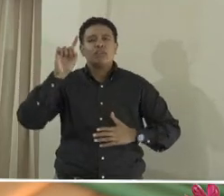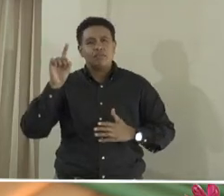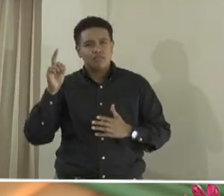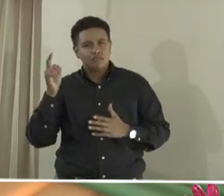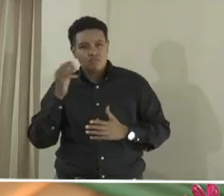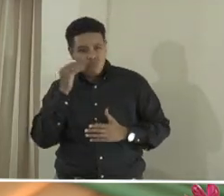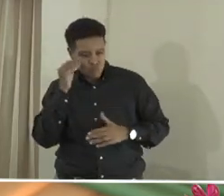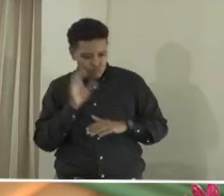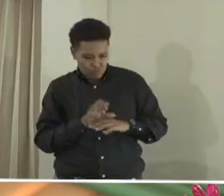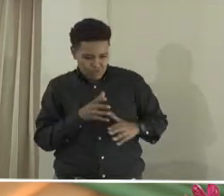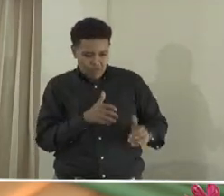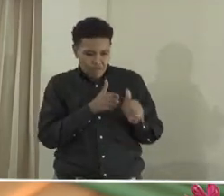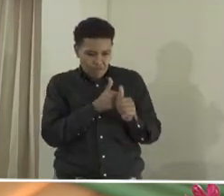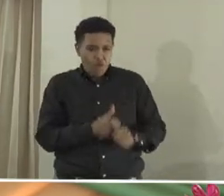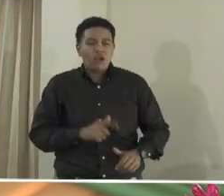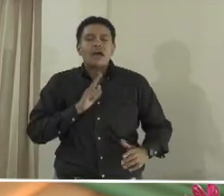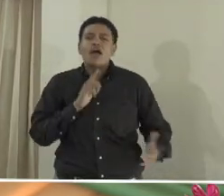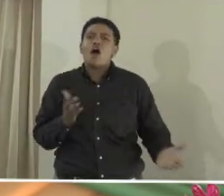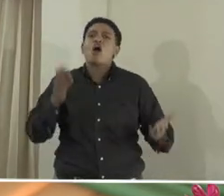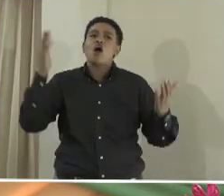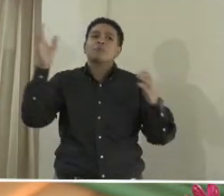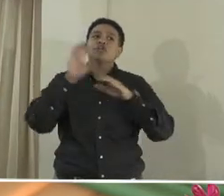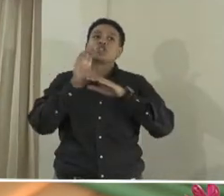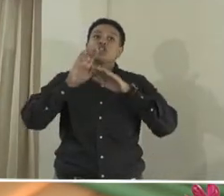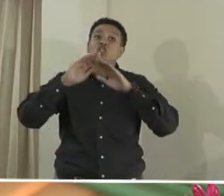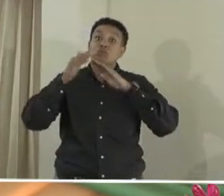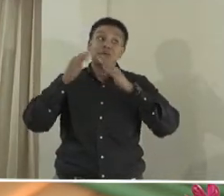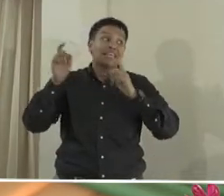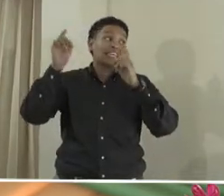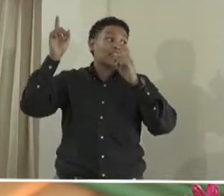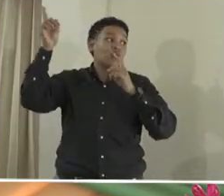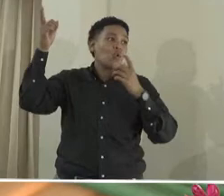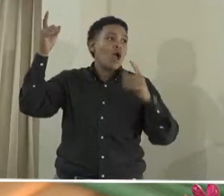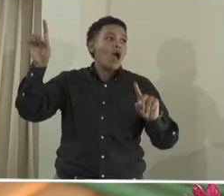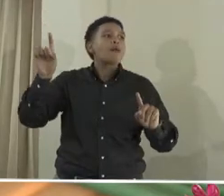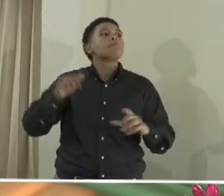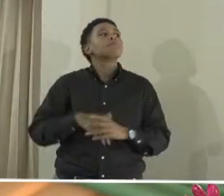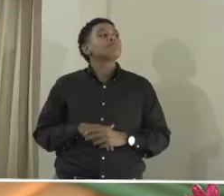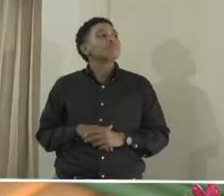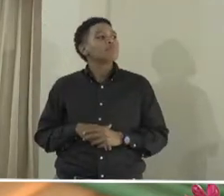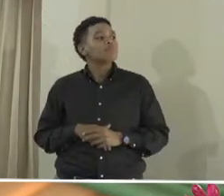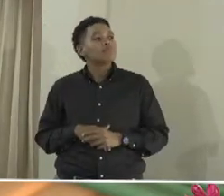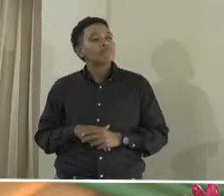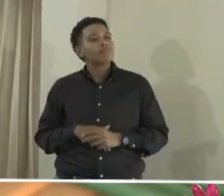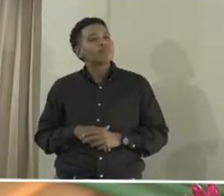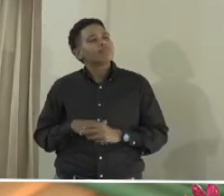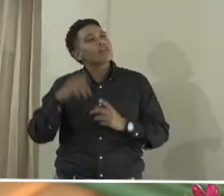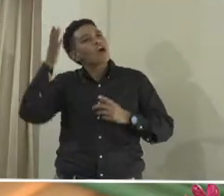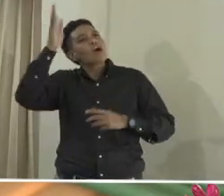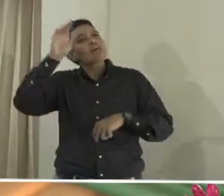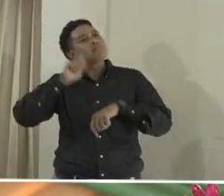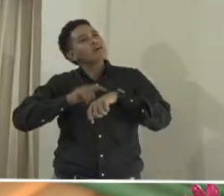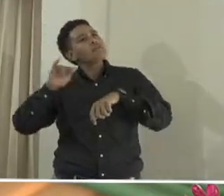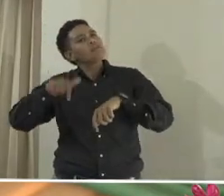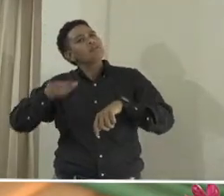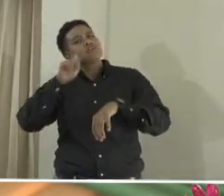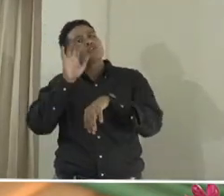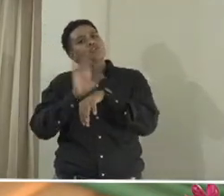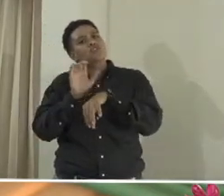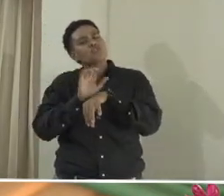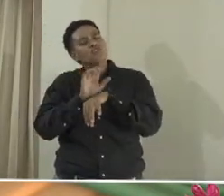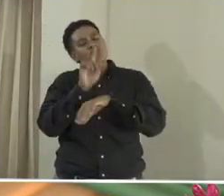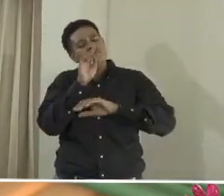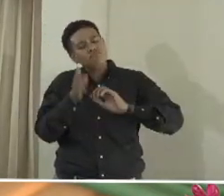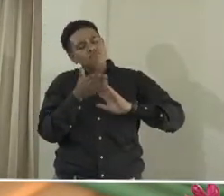church. God, I commit this church in Jamaica to you. I pray, oh God, in a time like this, that the church will become a